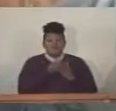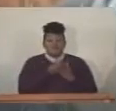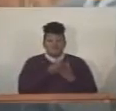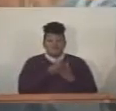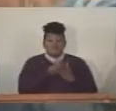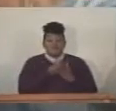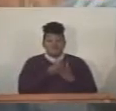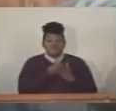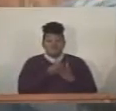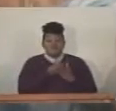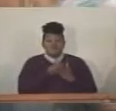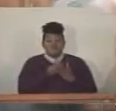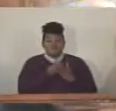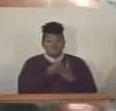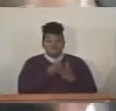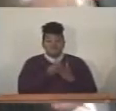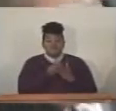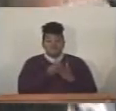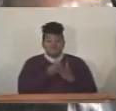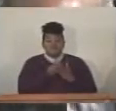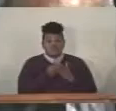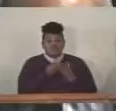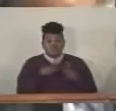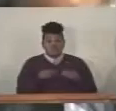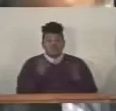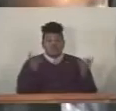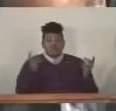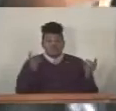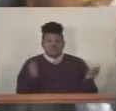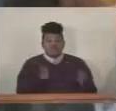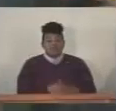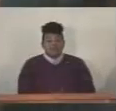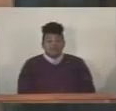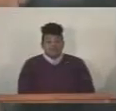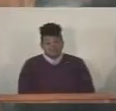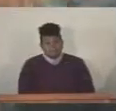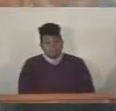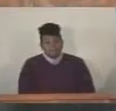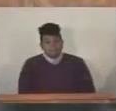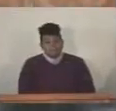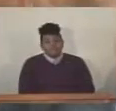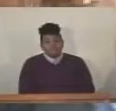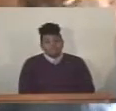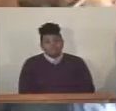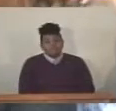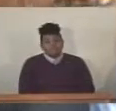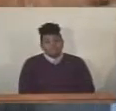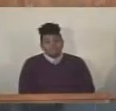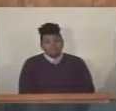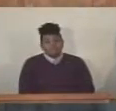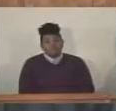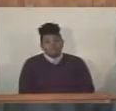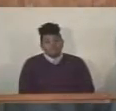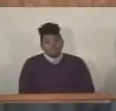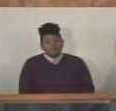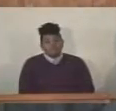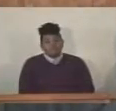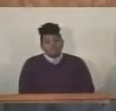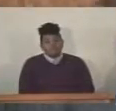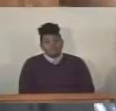casual way called in the complainant into court or the victim or family of the victim and discussed